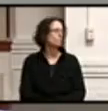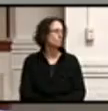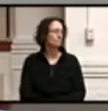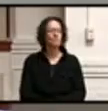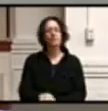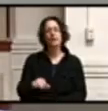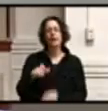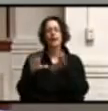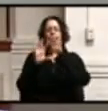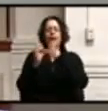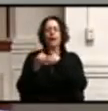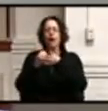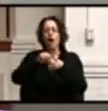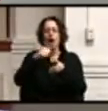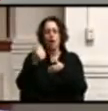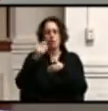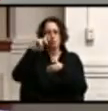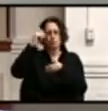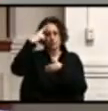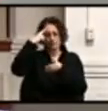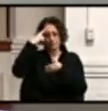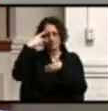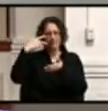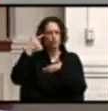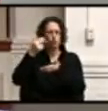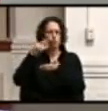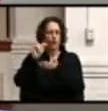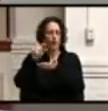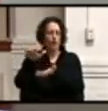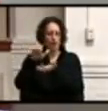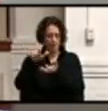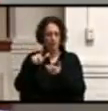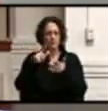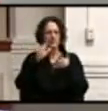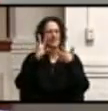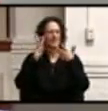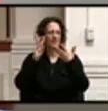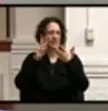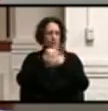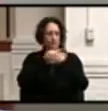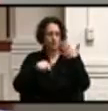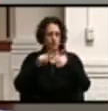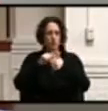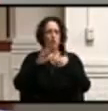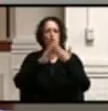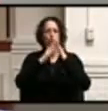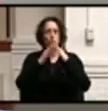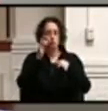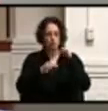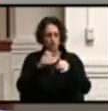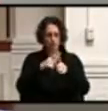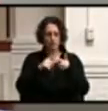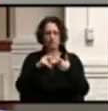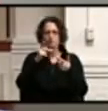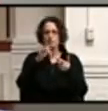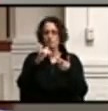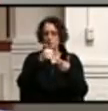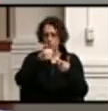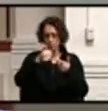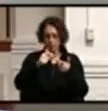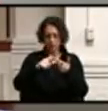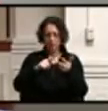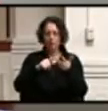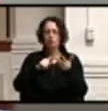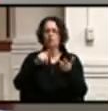other governmental funds. We have a grants fund, community restorative justice, public transportation, Tropical